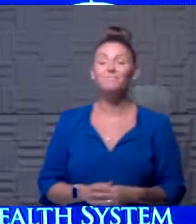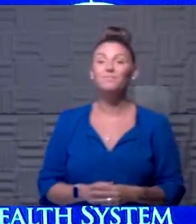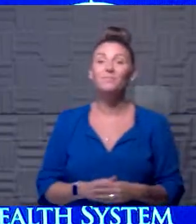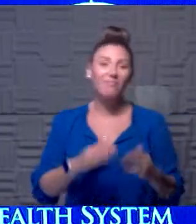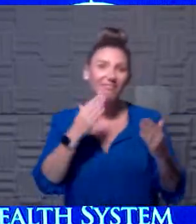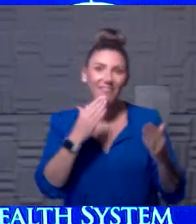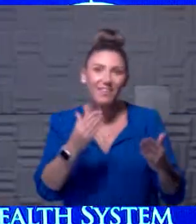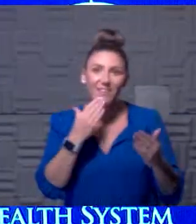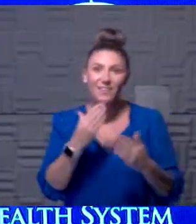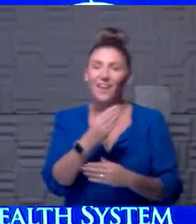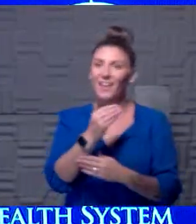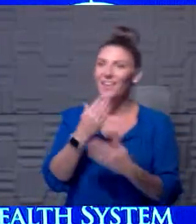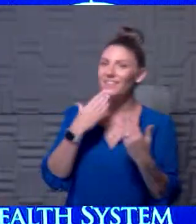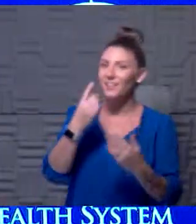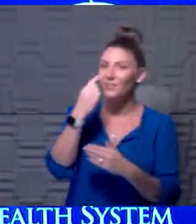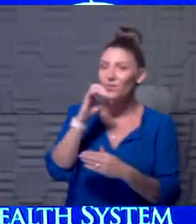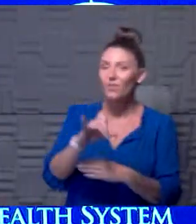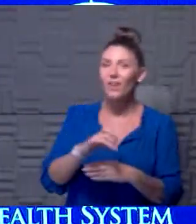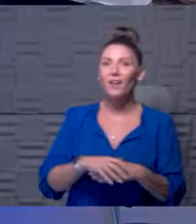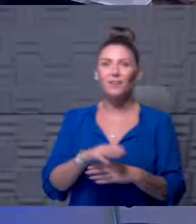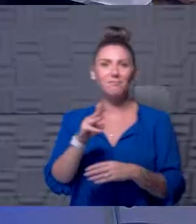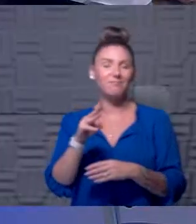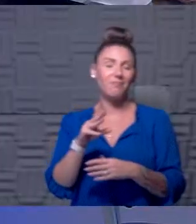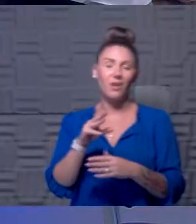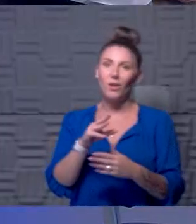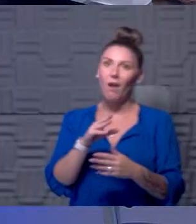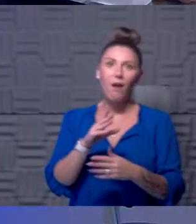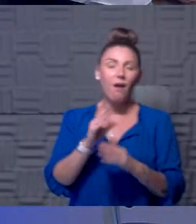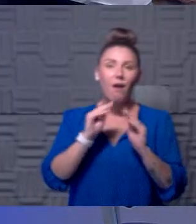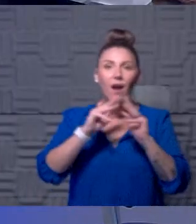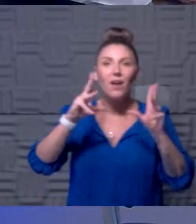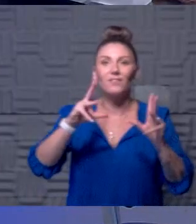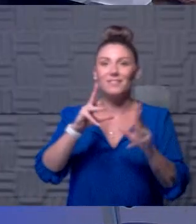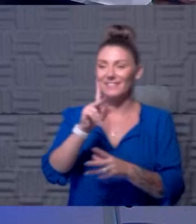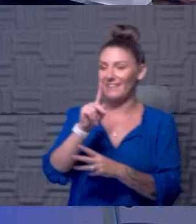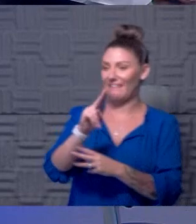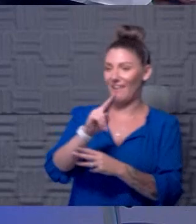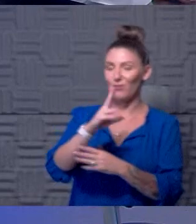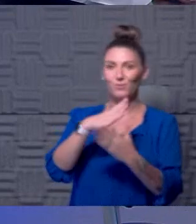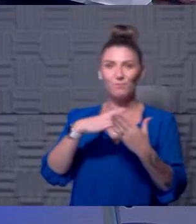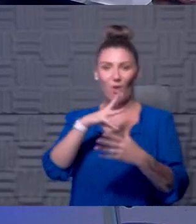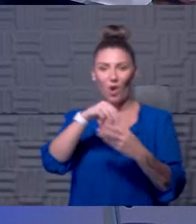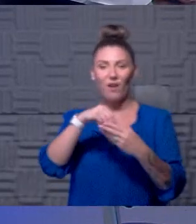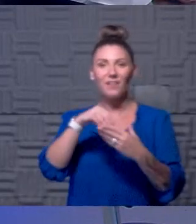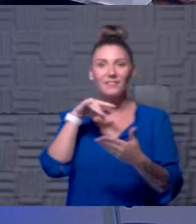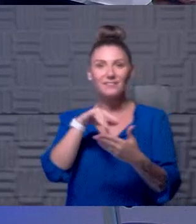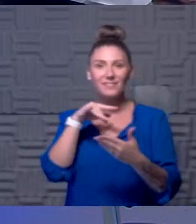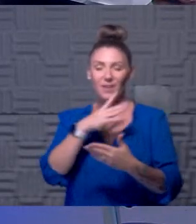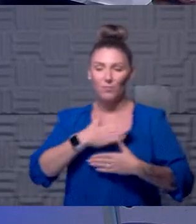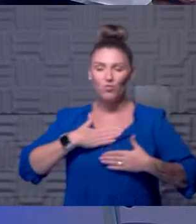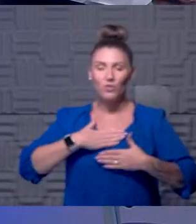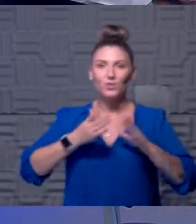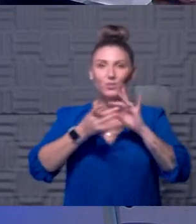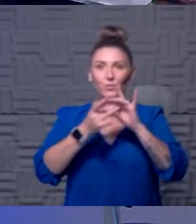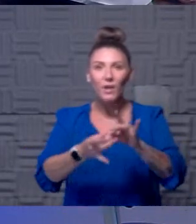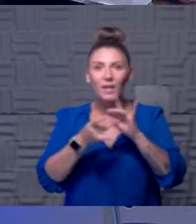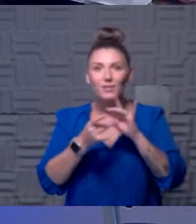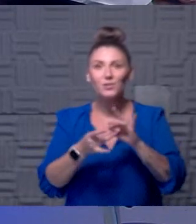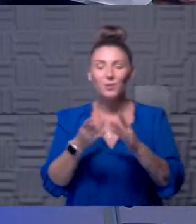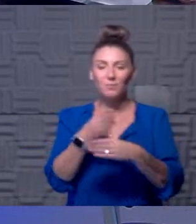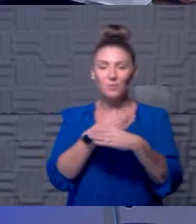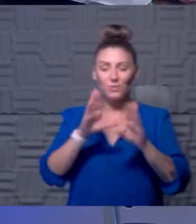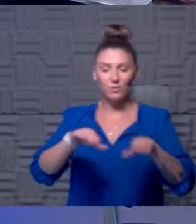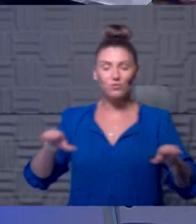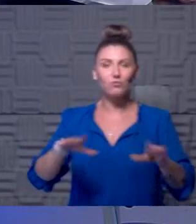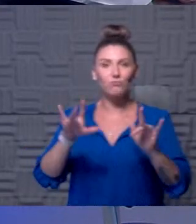Well, and thank you, and thanks for that, and thanks for obviously helping KU be a part of this, and just so appreciate the relationship and the partnership between Children's